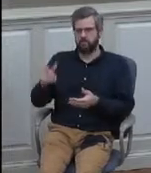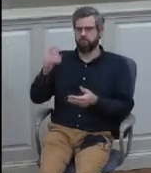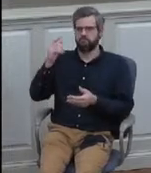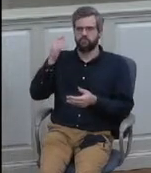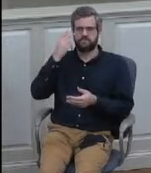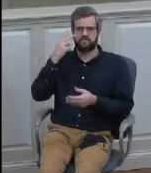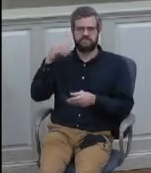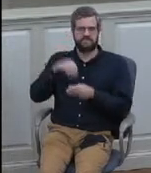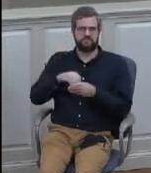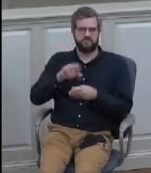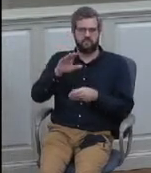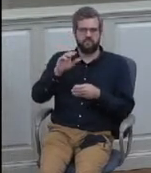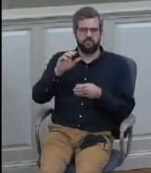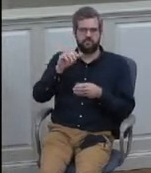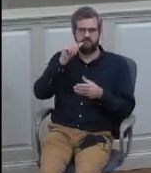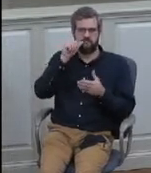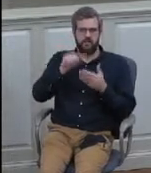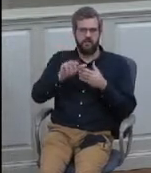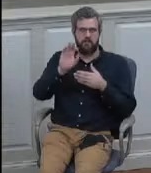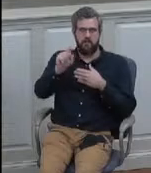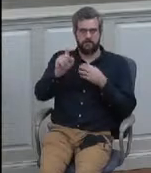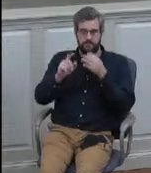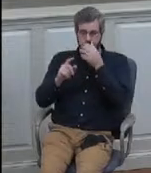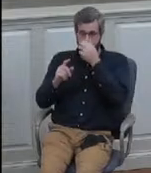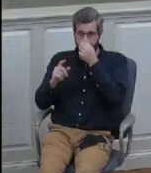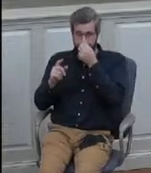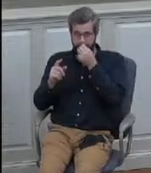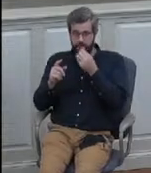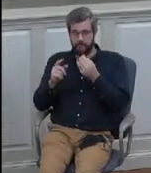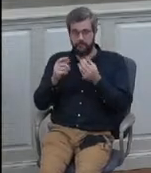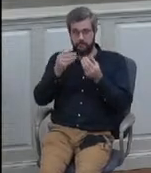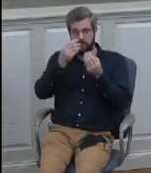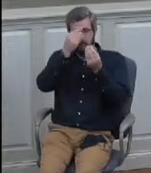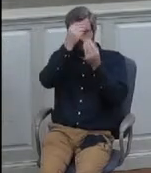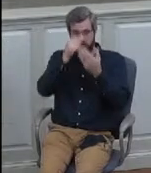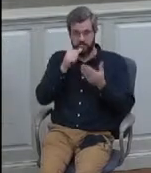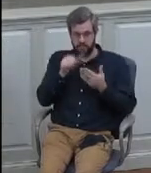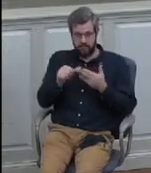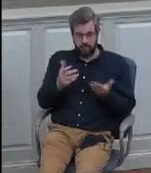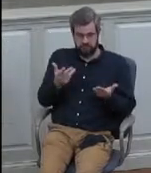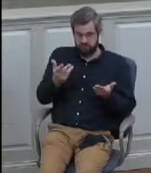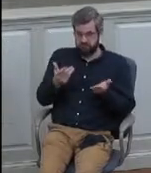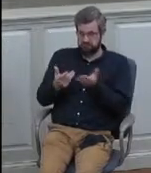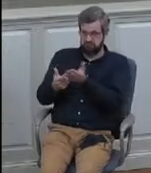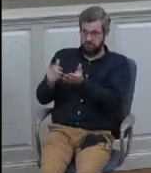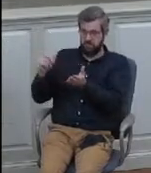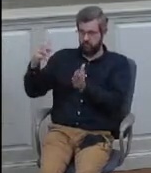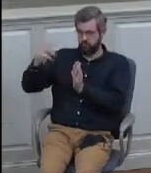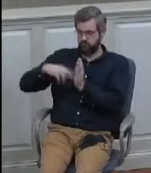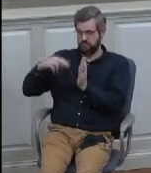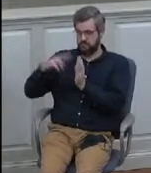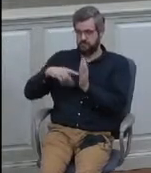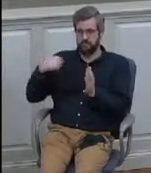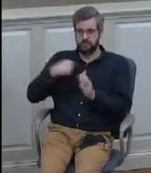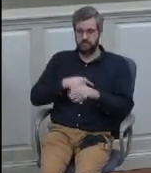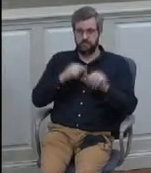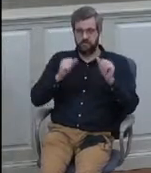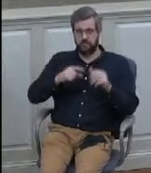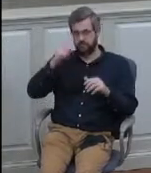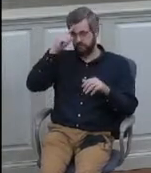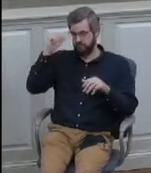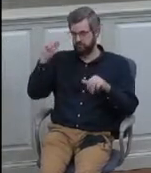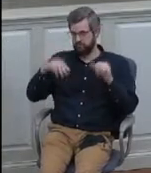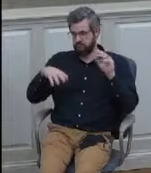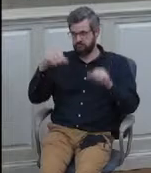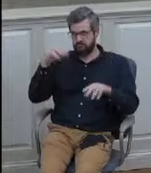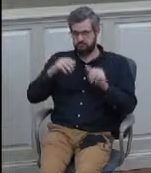inbox. We don't know a lot about it, but we got the letter, and you're welcome to read it, and we can brainstorm about it together if y'all would like. And sound